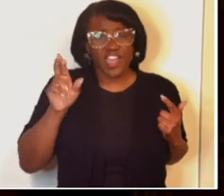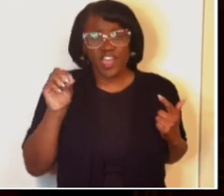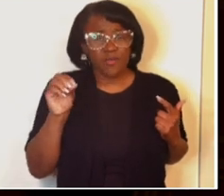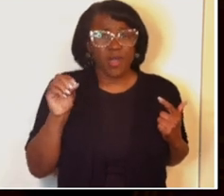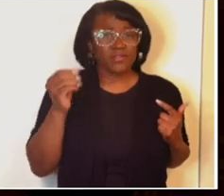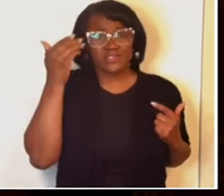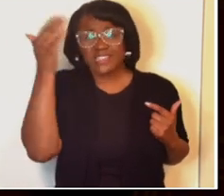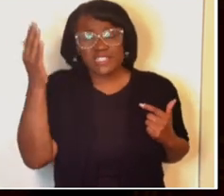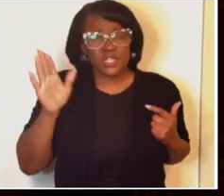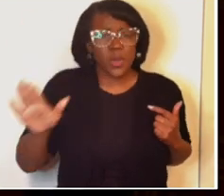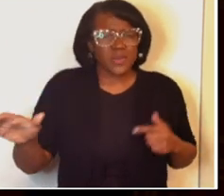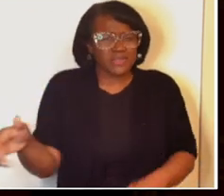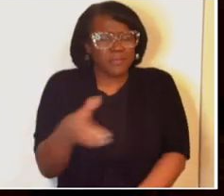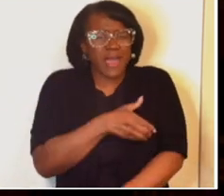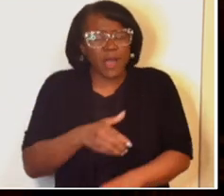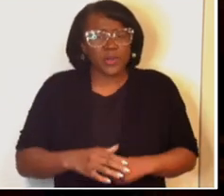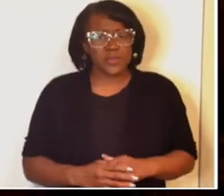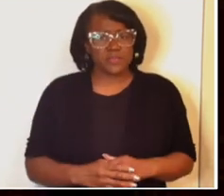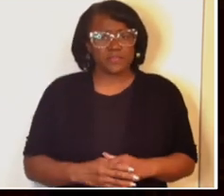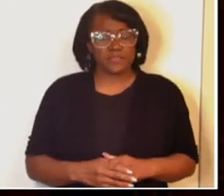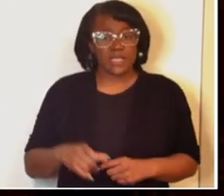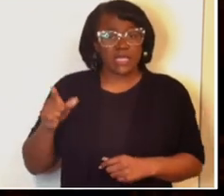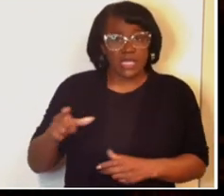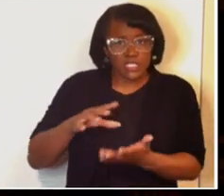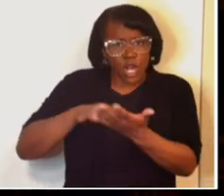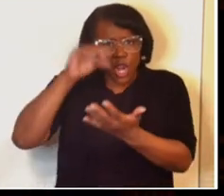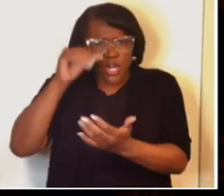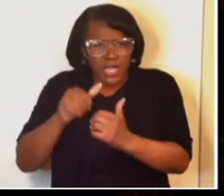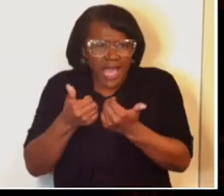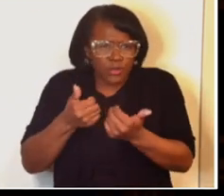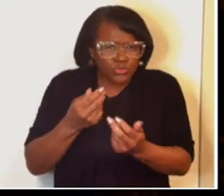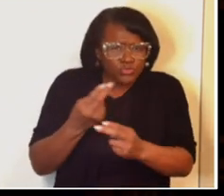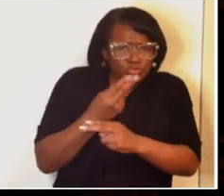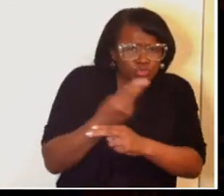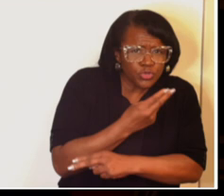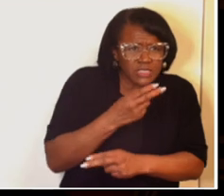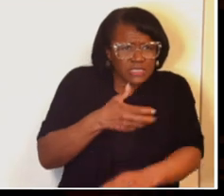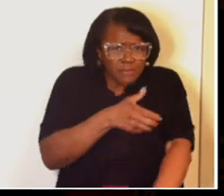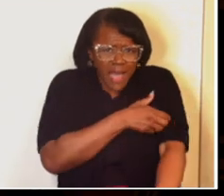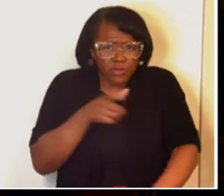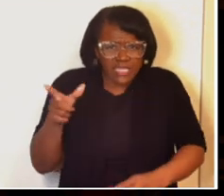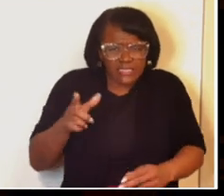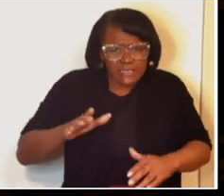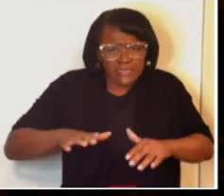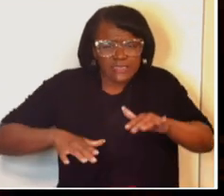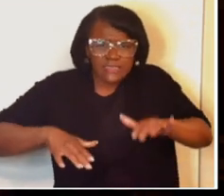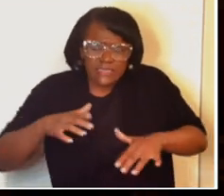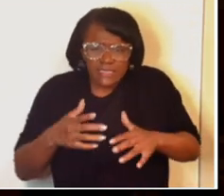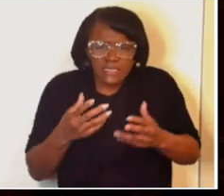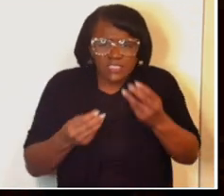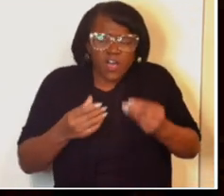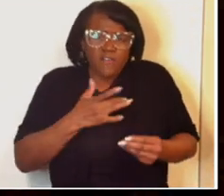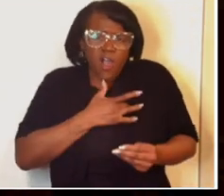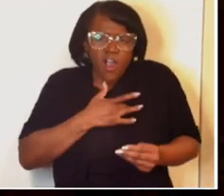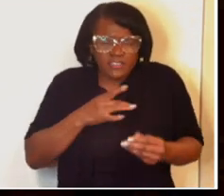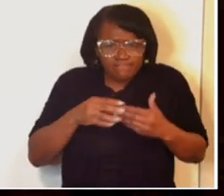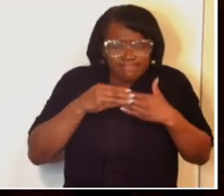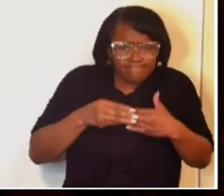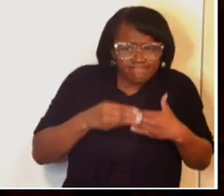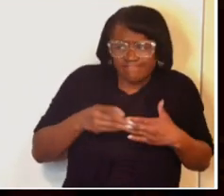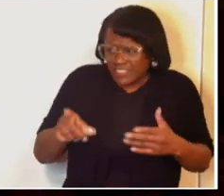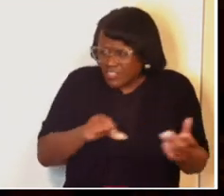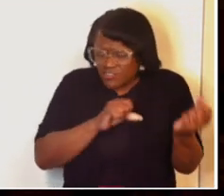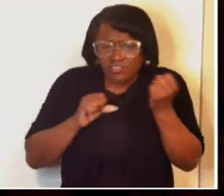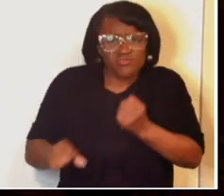yet. He's learning to use his powers so his footsteps are soft and his heart is pliable. He's as strong as hurricanes, and his will